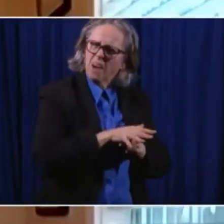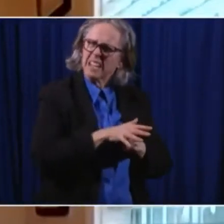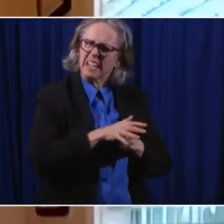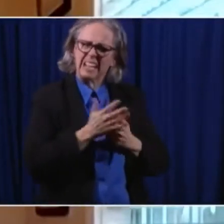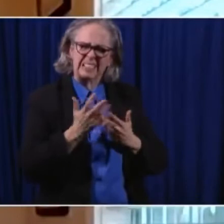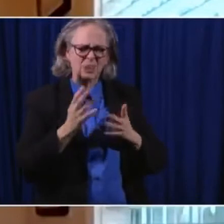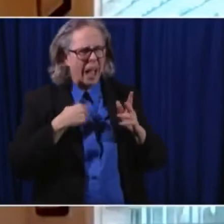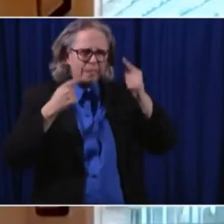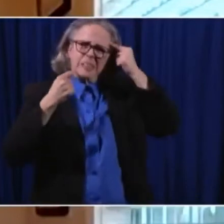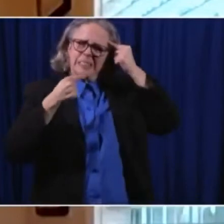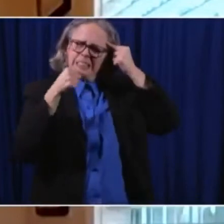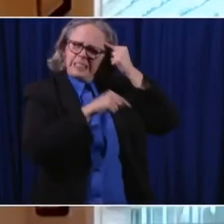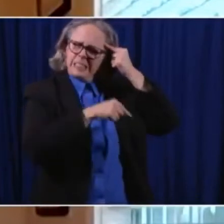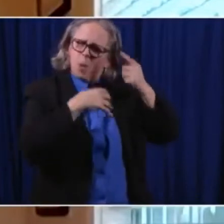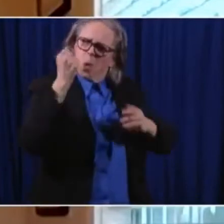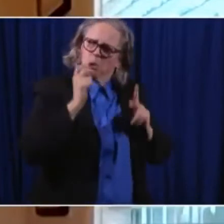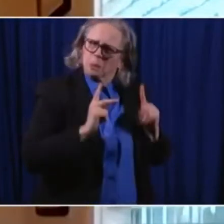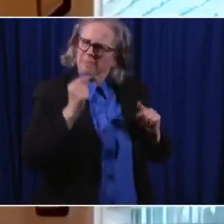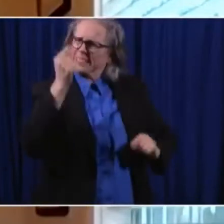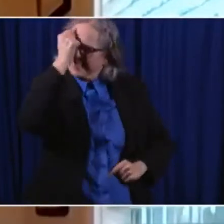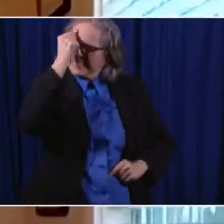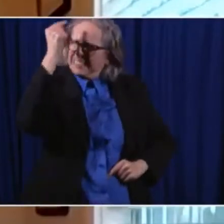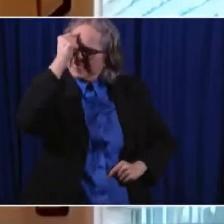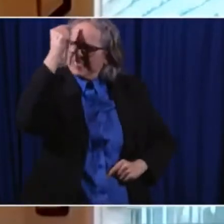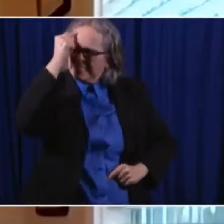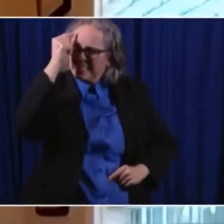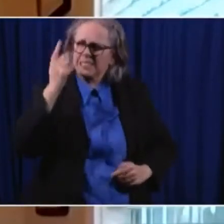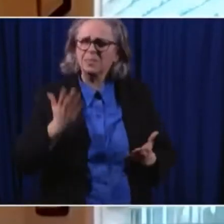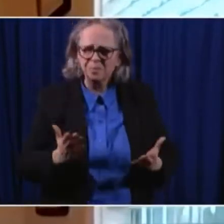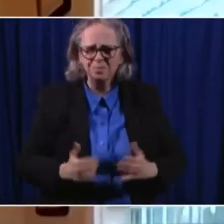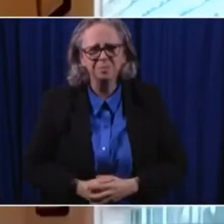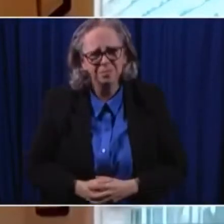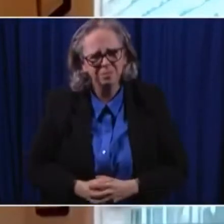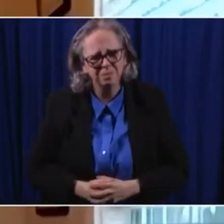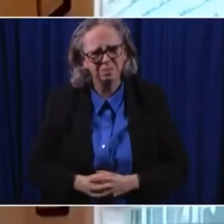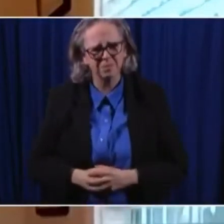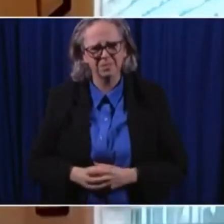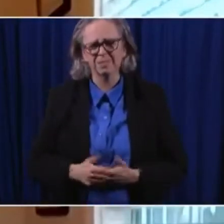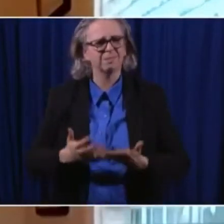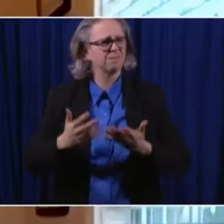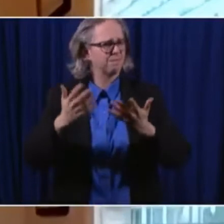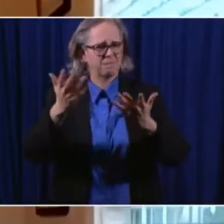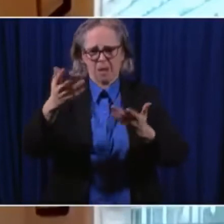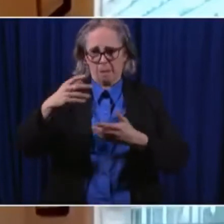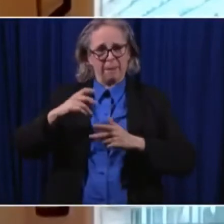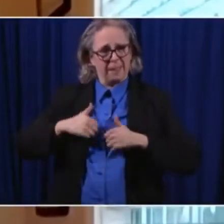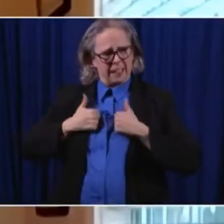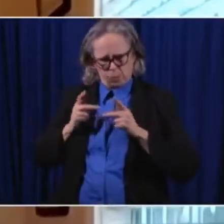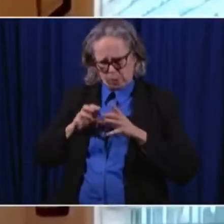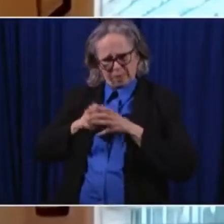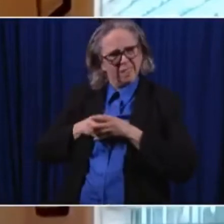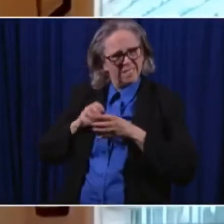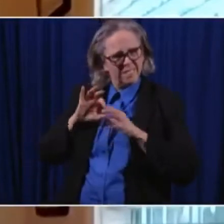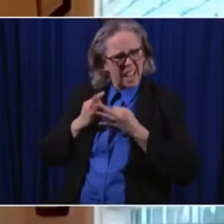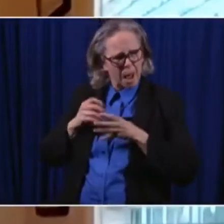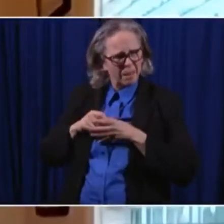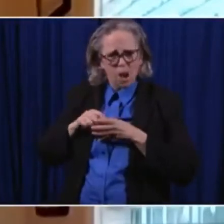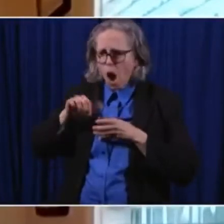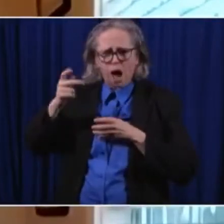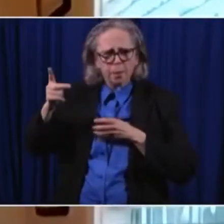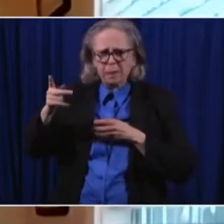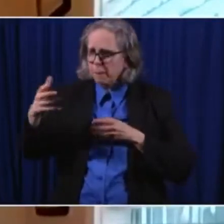with people outside your household. Eating and drinking with others is especially risky because that's a time where, by definition,